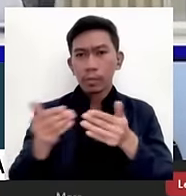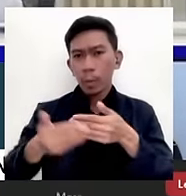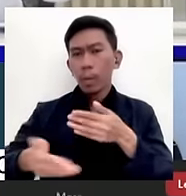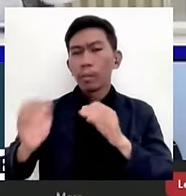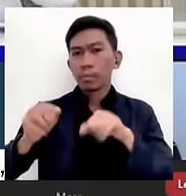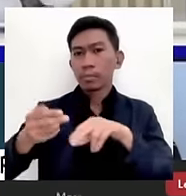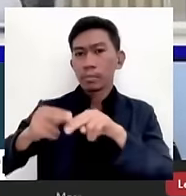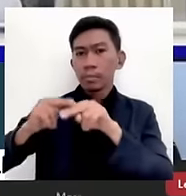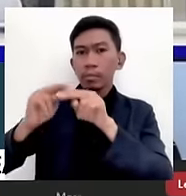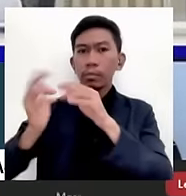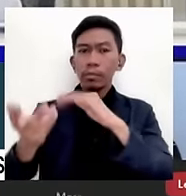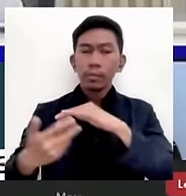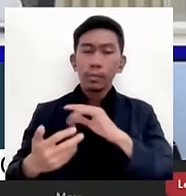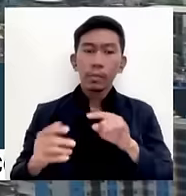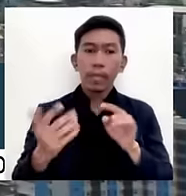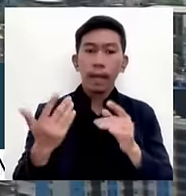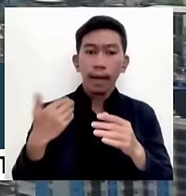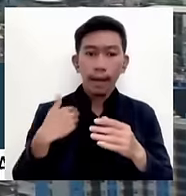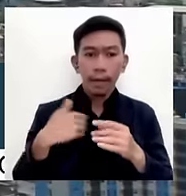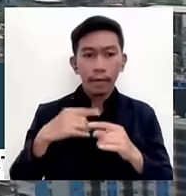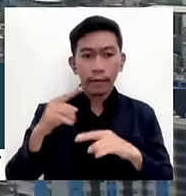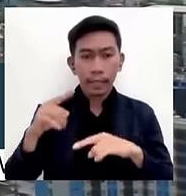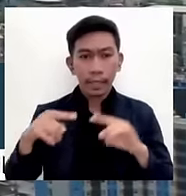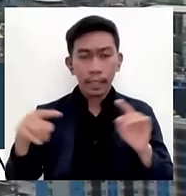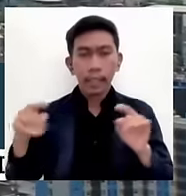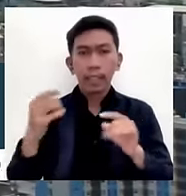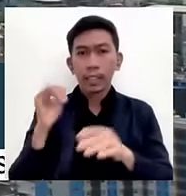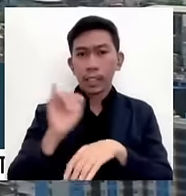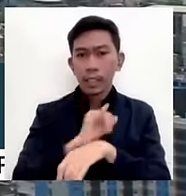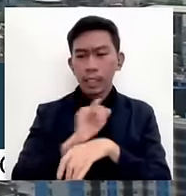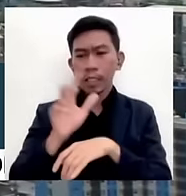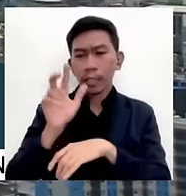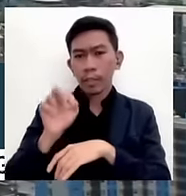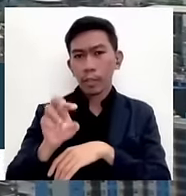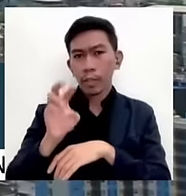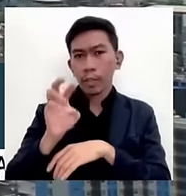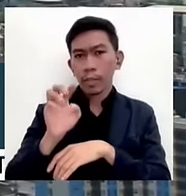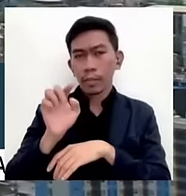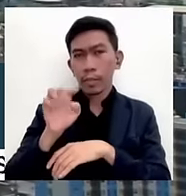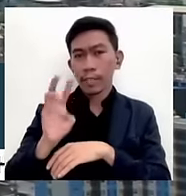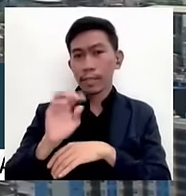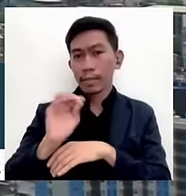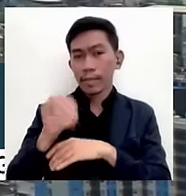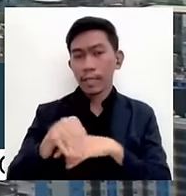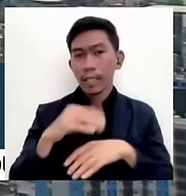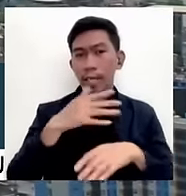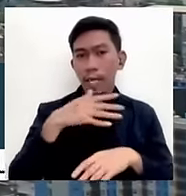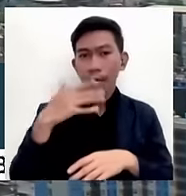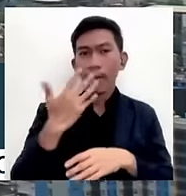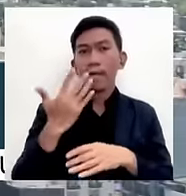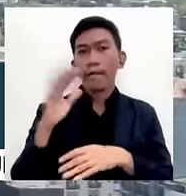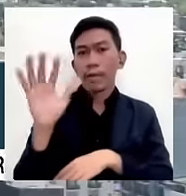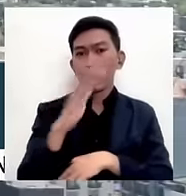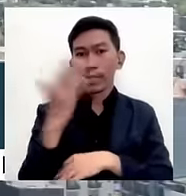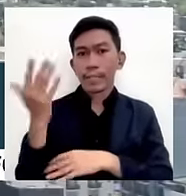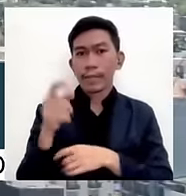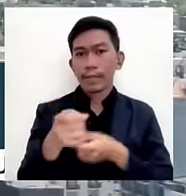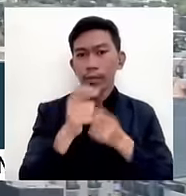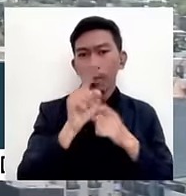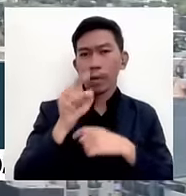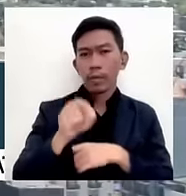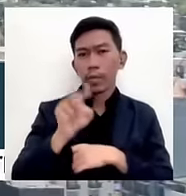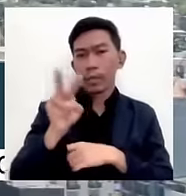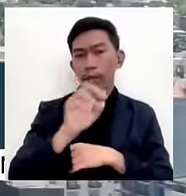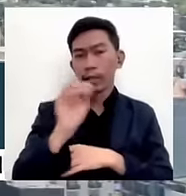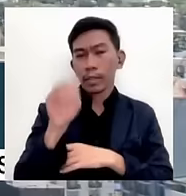as services, 7.2%, industry, 3.6%, and agriculture, forestry, and fishing at 1.2%. The